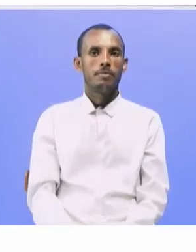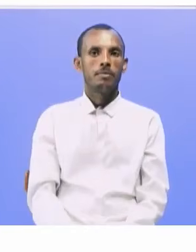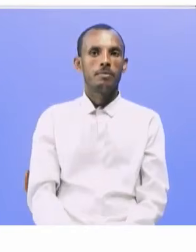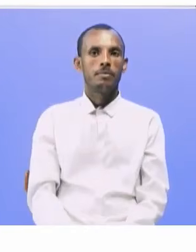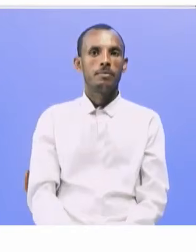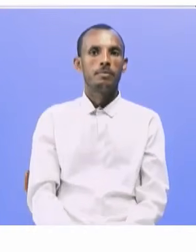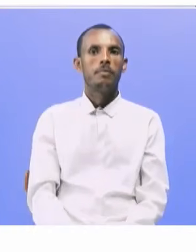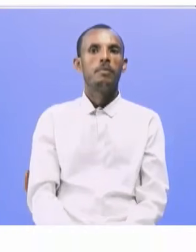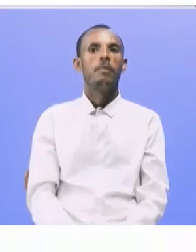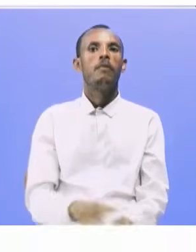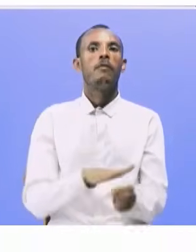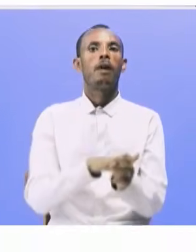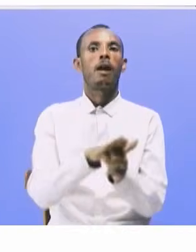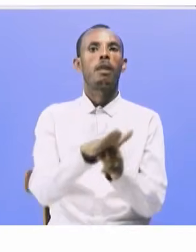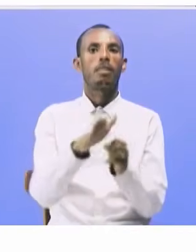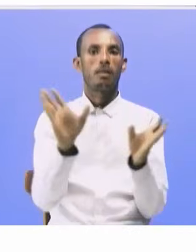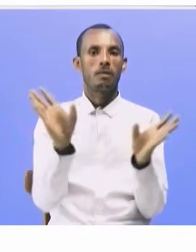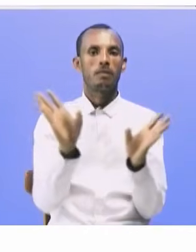Finite set